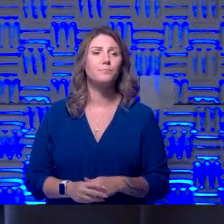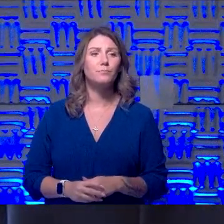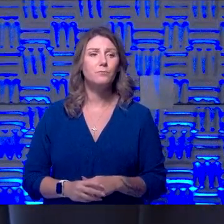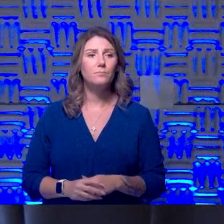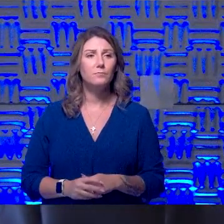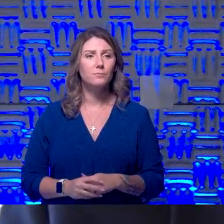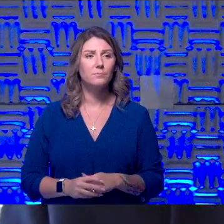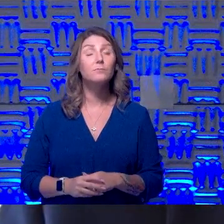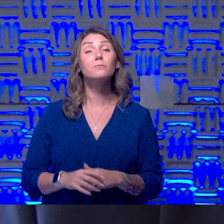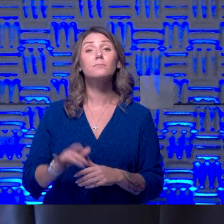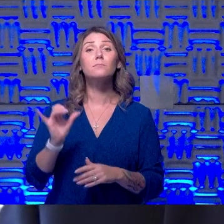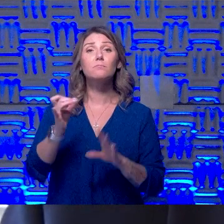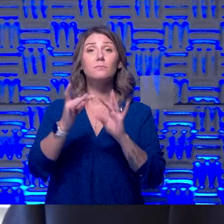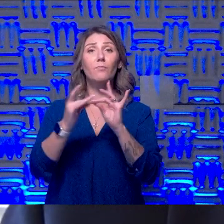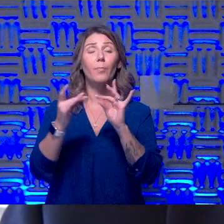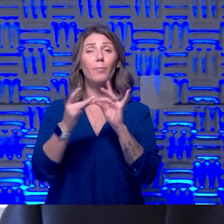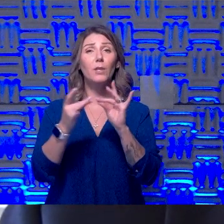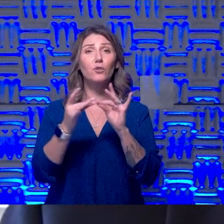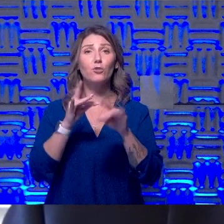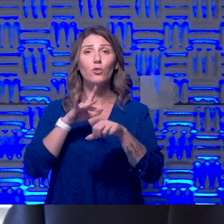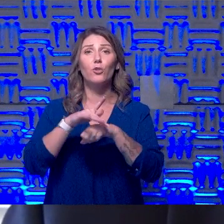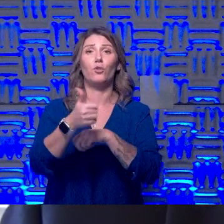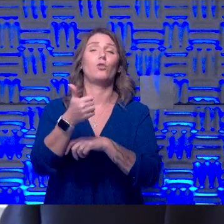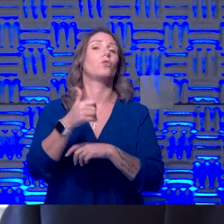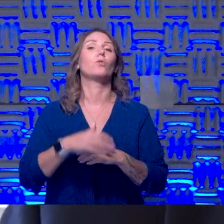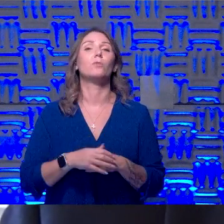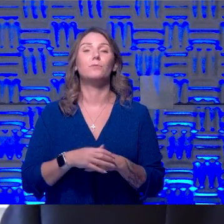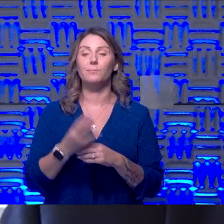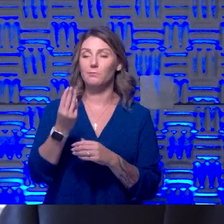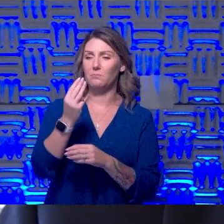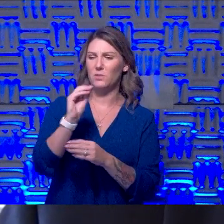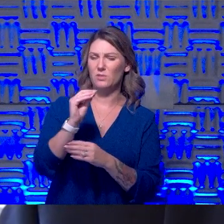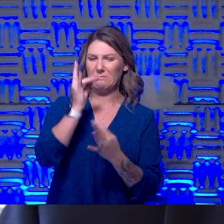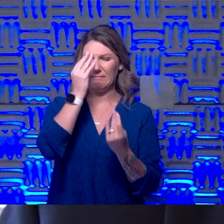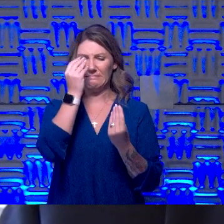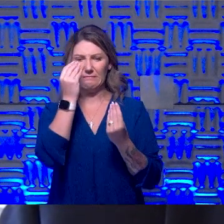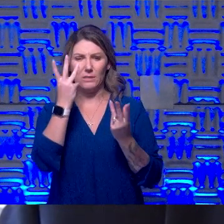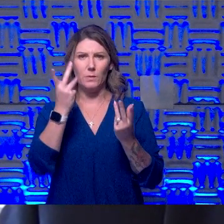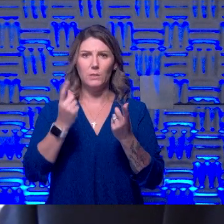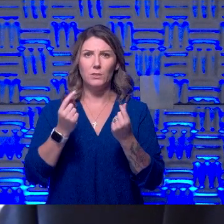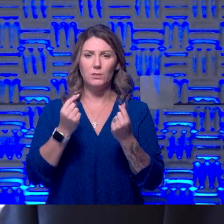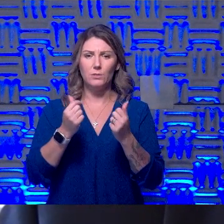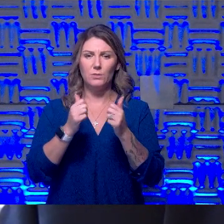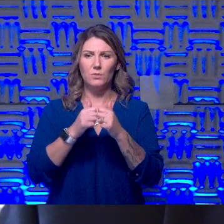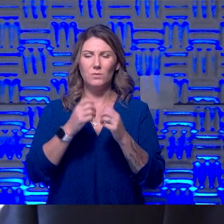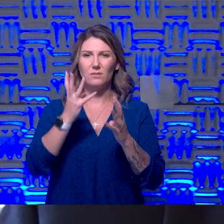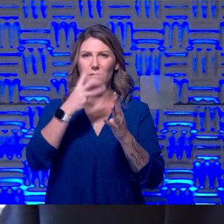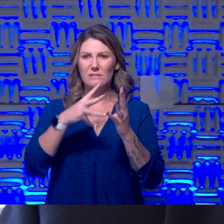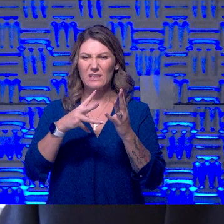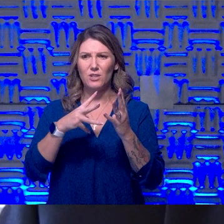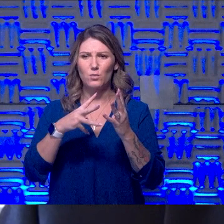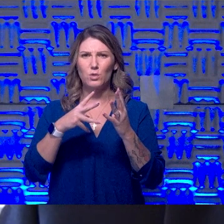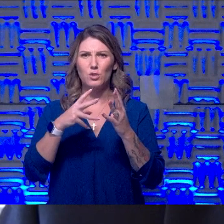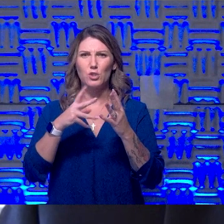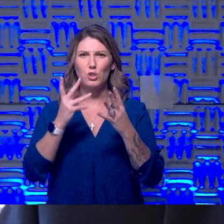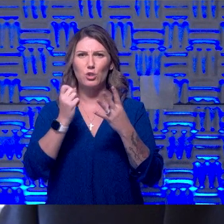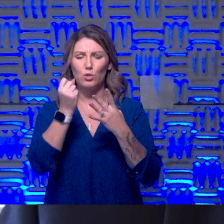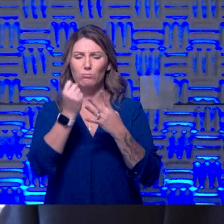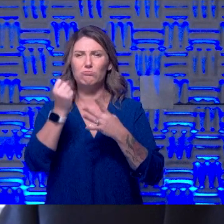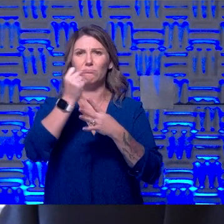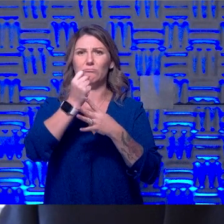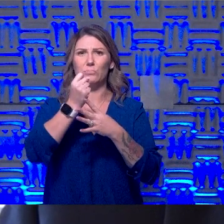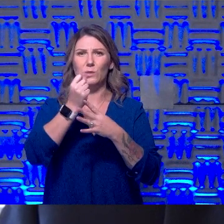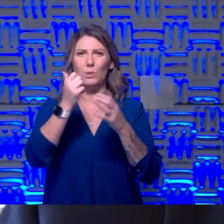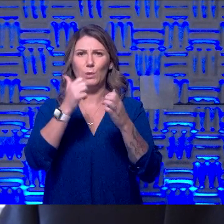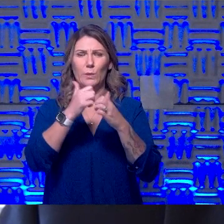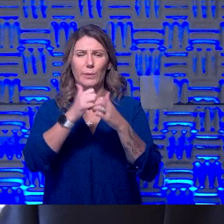Well, as I mentioned here earlier, Missouri's thinking pretty hard about what do we do in terms of the schedule. Do you go up earlier with a campaign to get